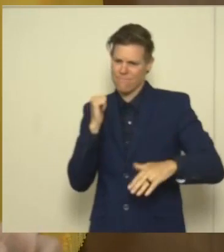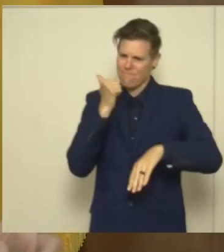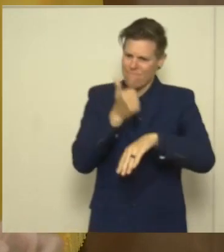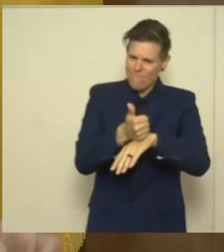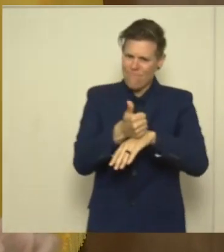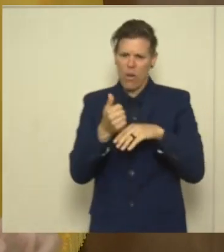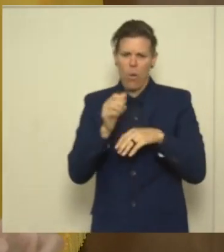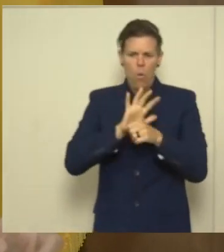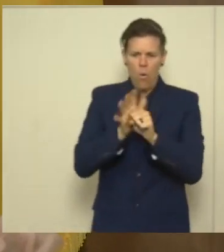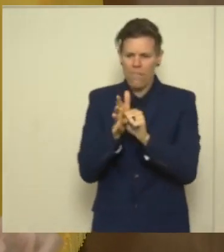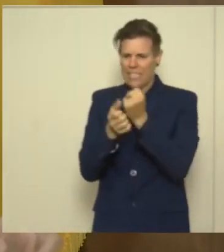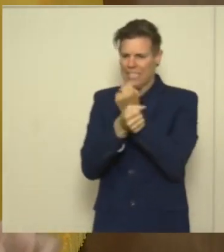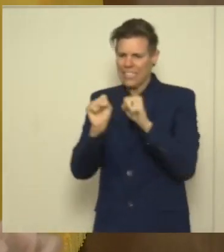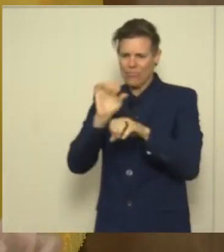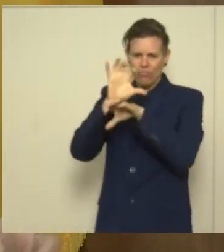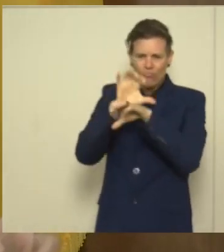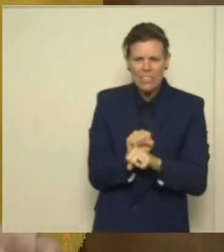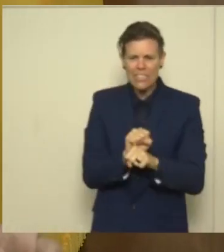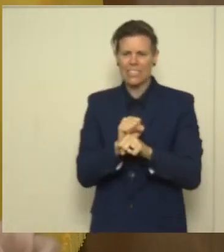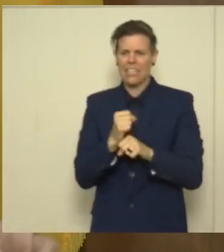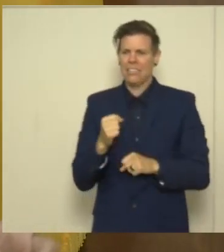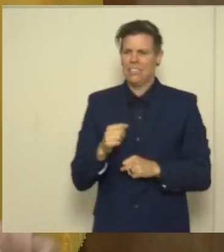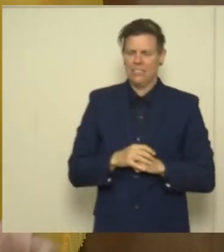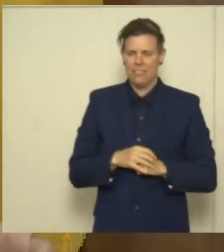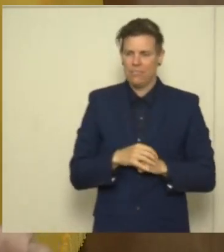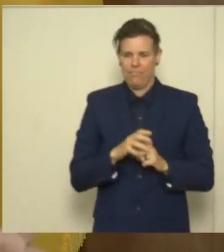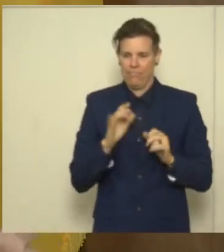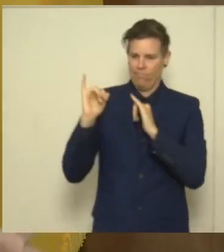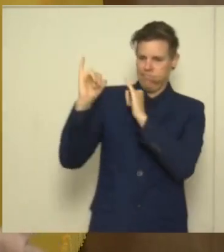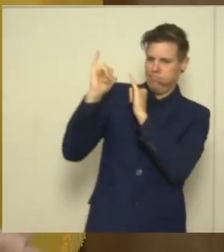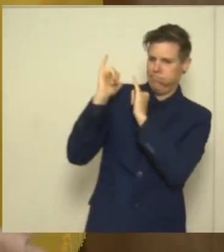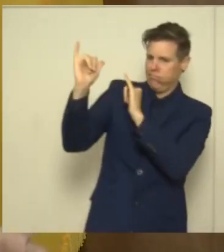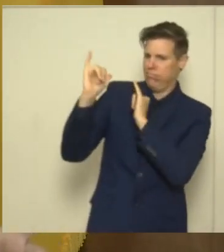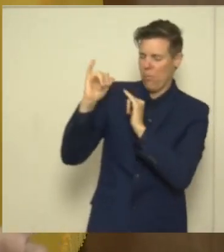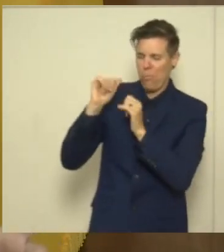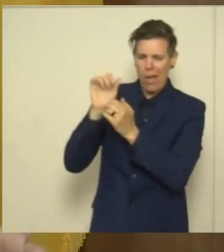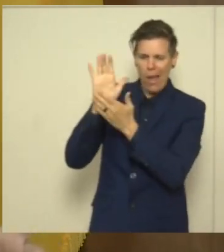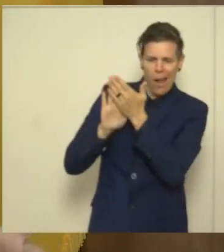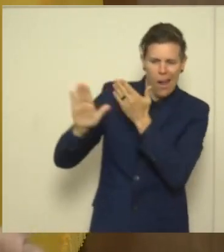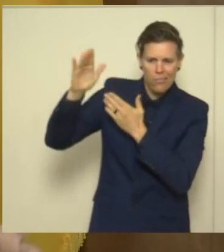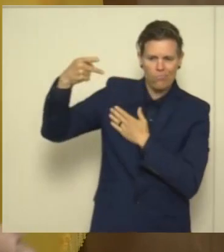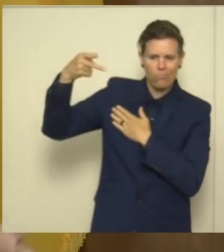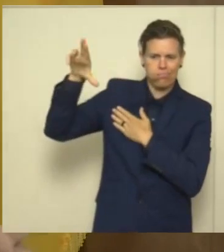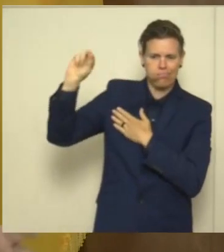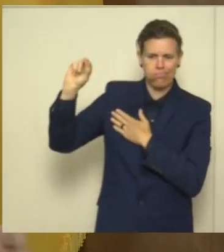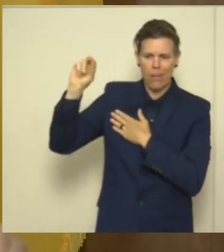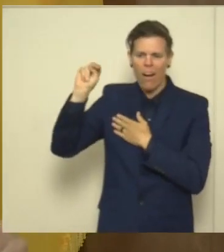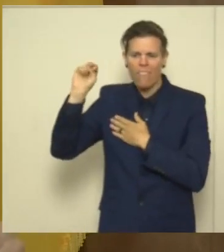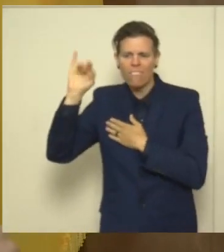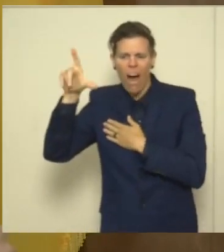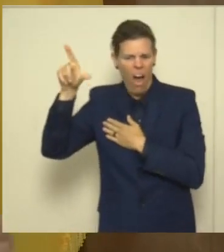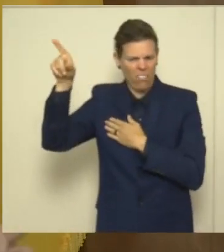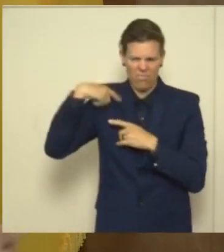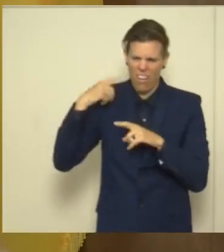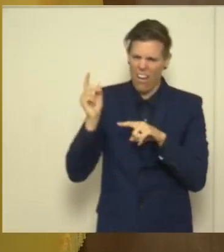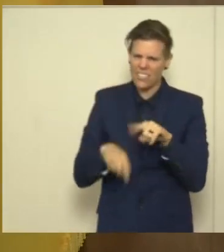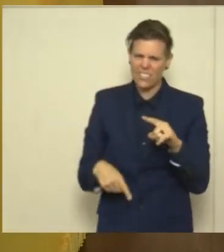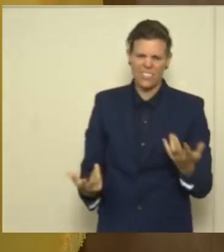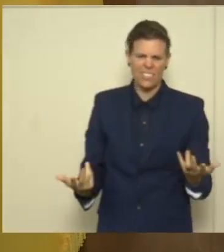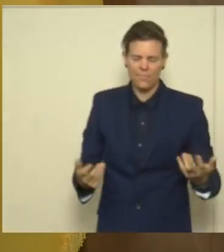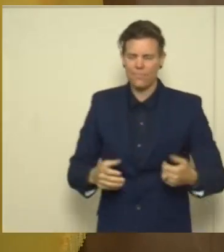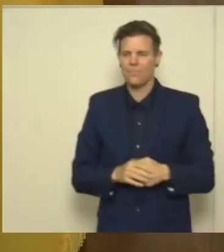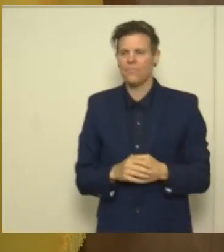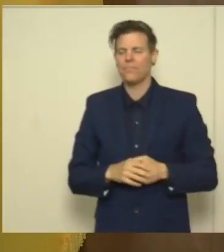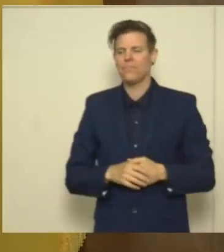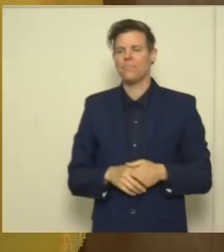college sports. My goal is to get there. It is painful that we have our young people who